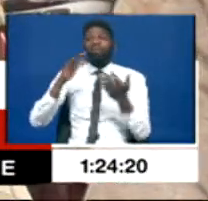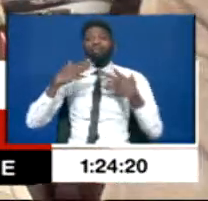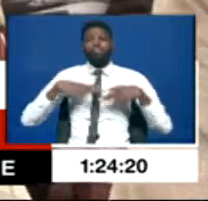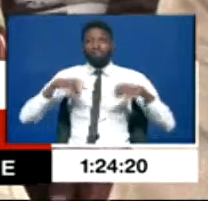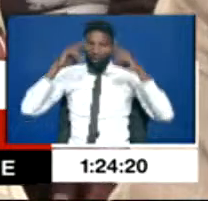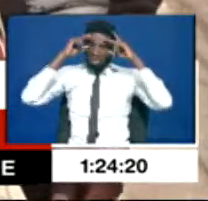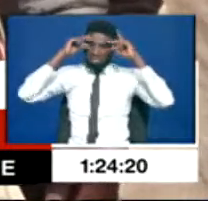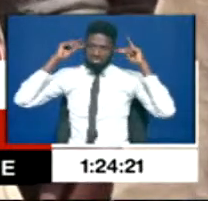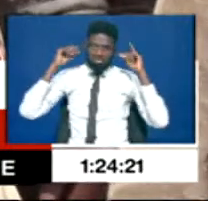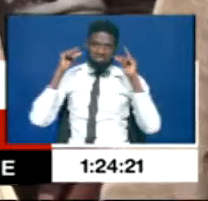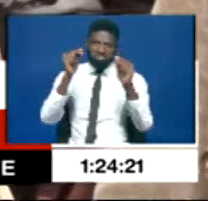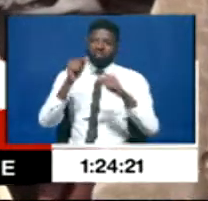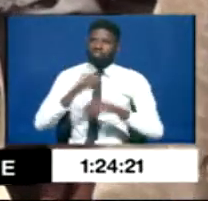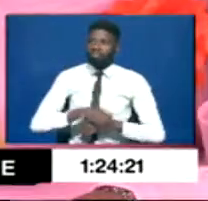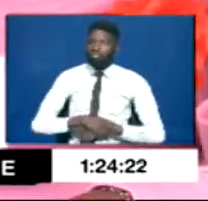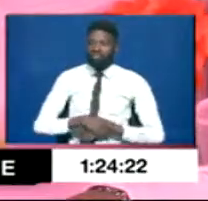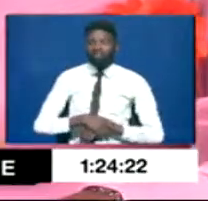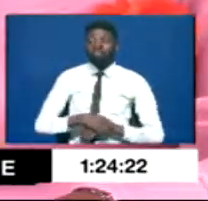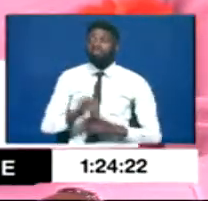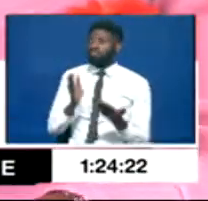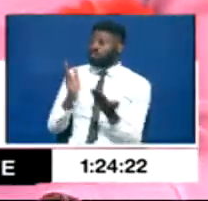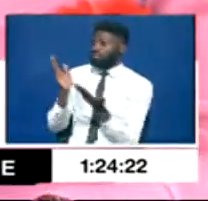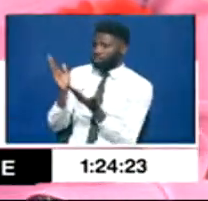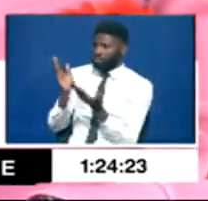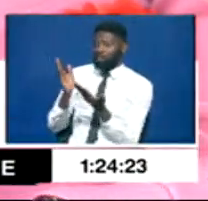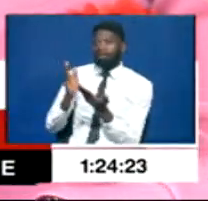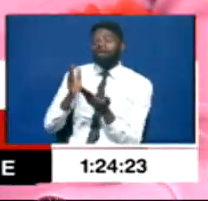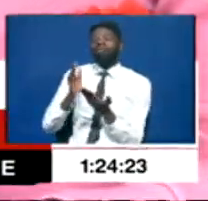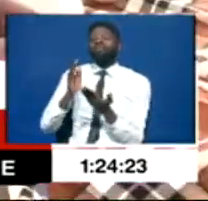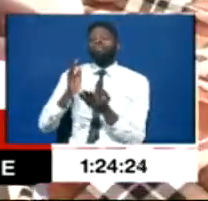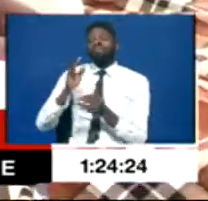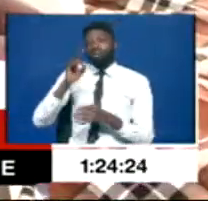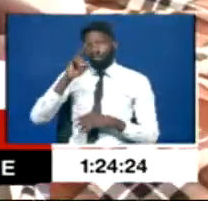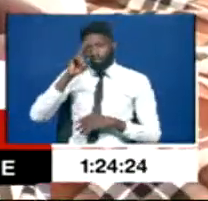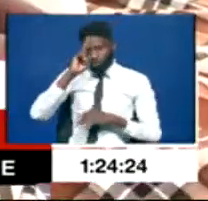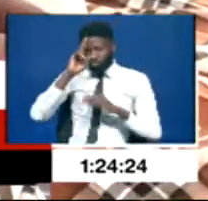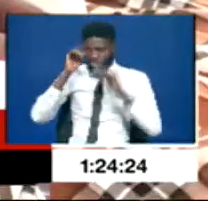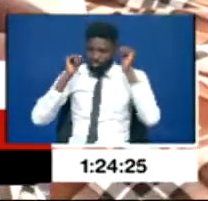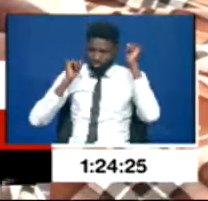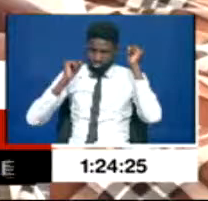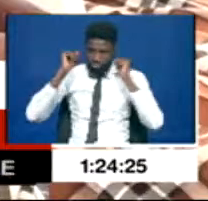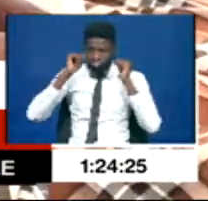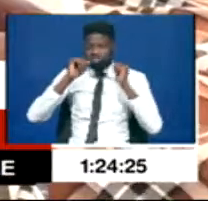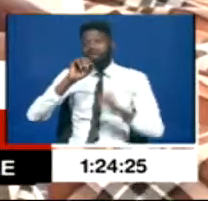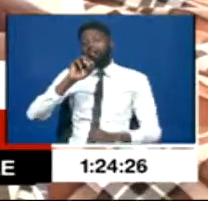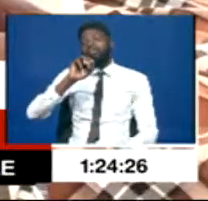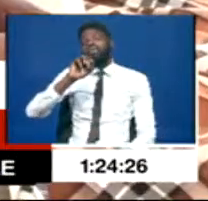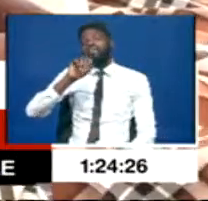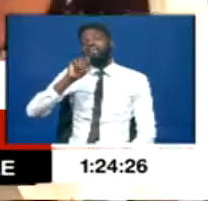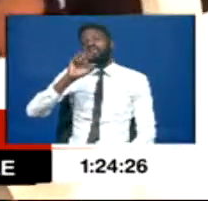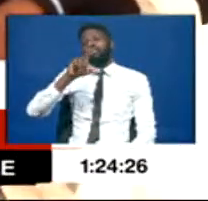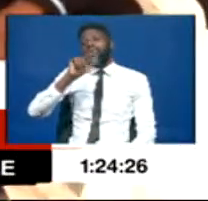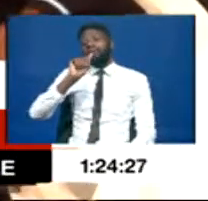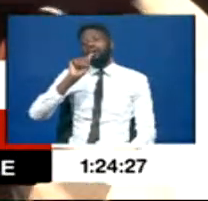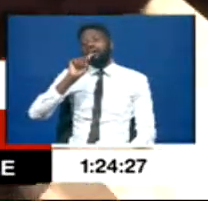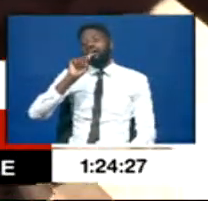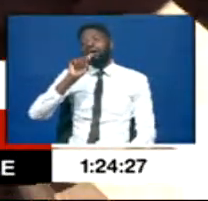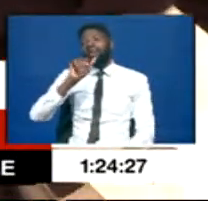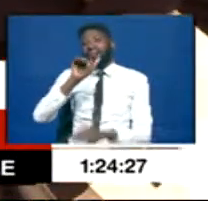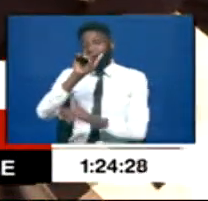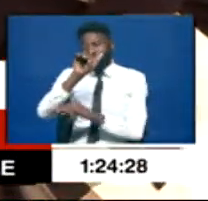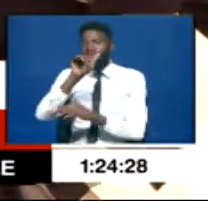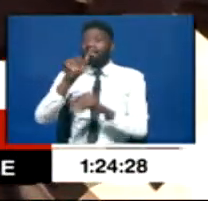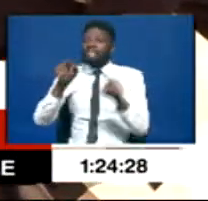from the British Army Training Unit in Nanyuki encouraged the learners to pursue such endeavors, adding that the